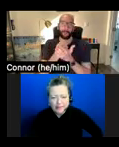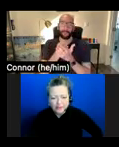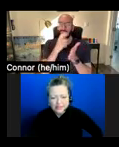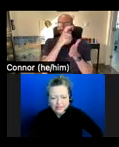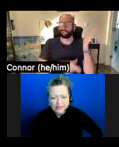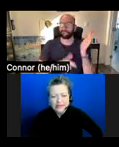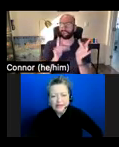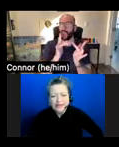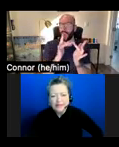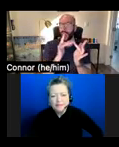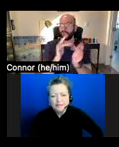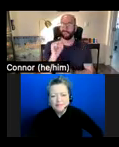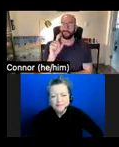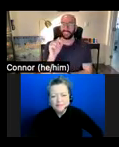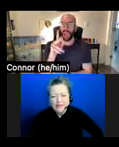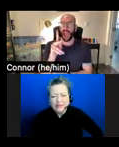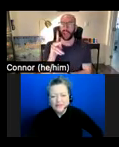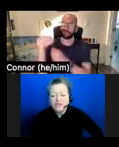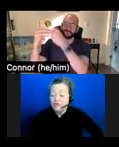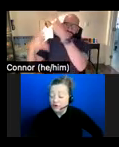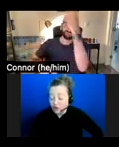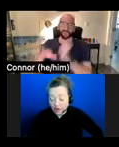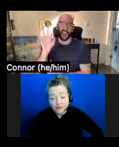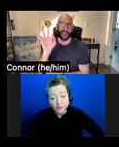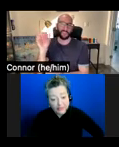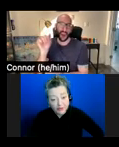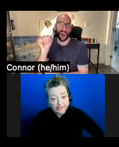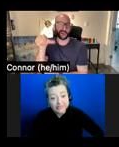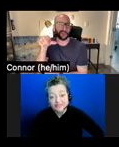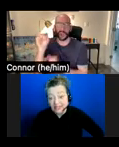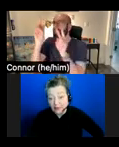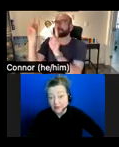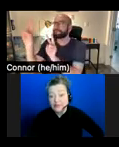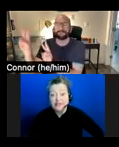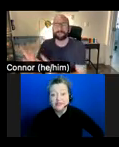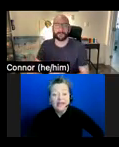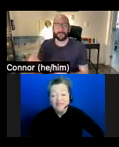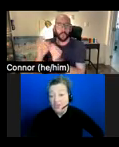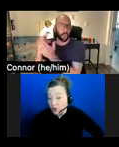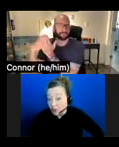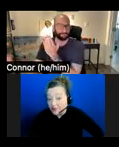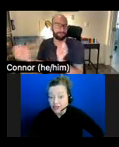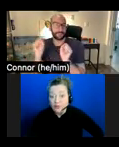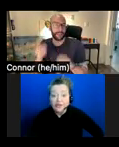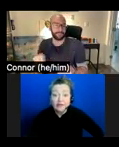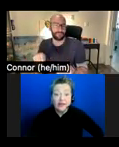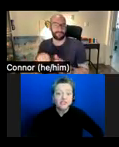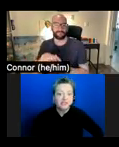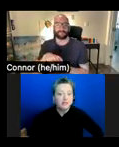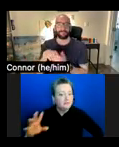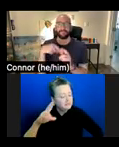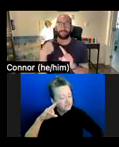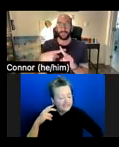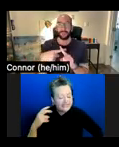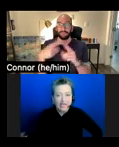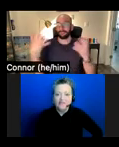foundational amount. Um, and there are a lot of the resources and videos and FAQs that you can